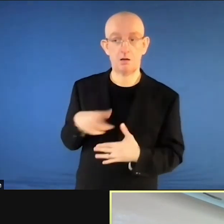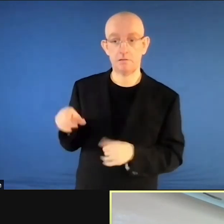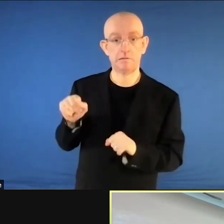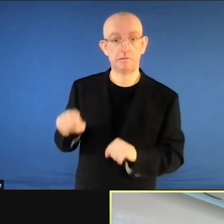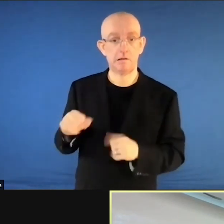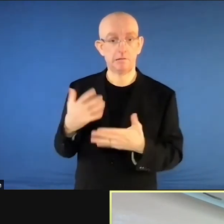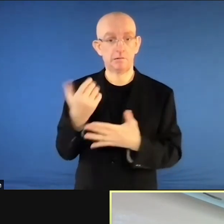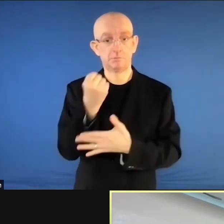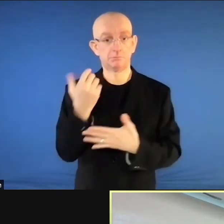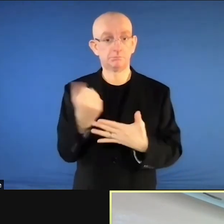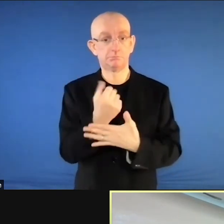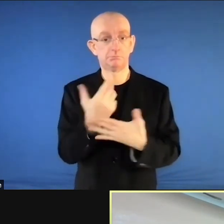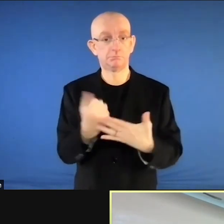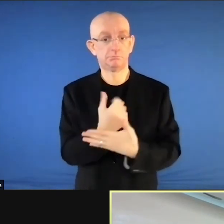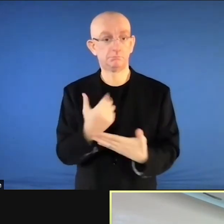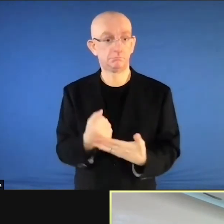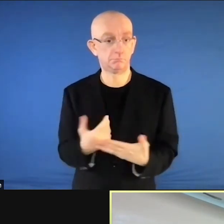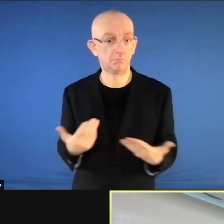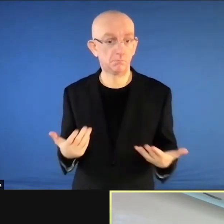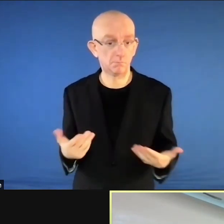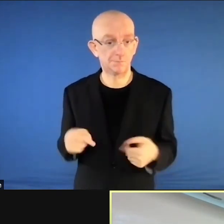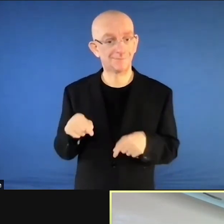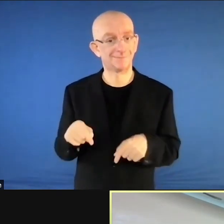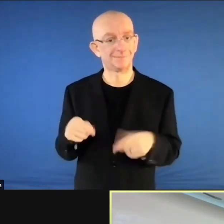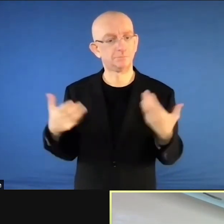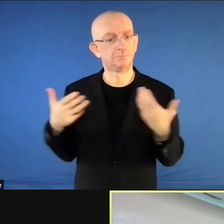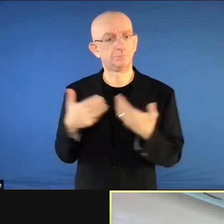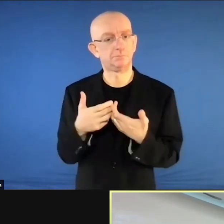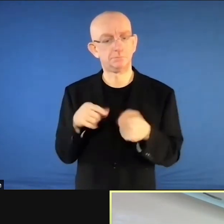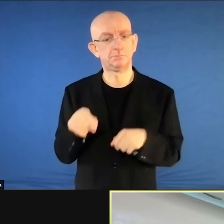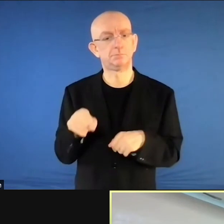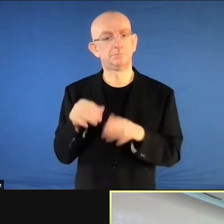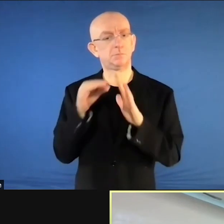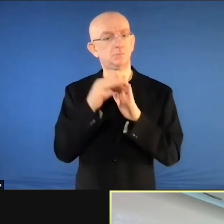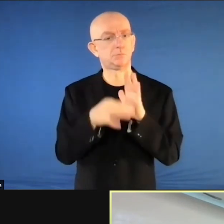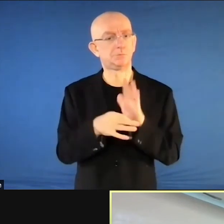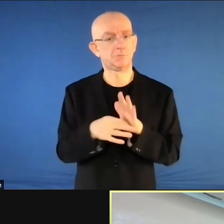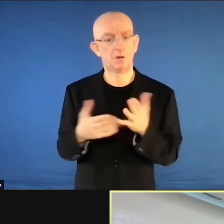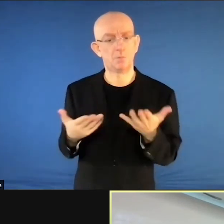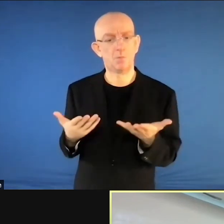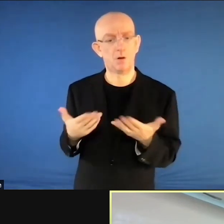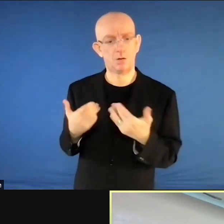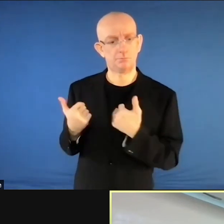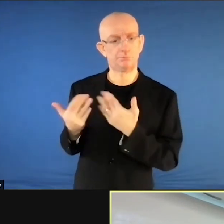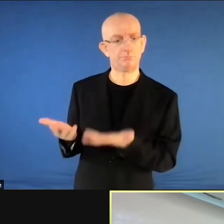the principle of partnership in for the